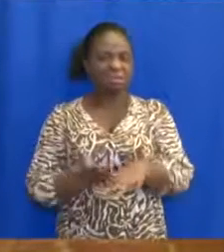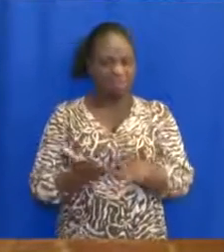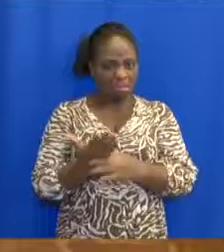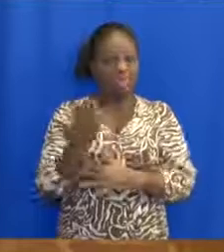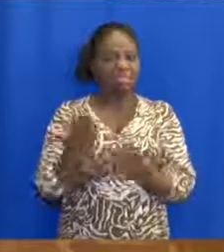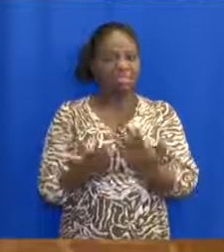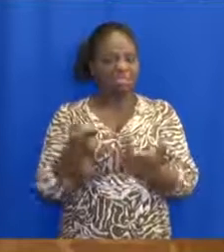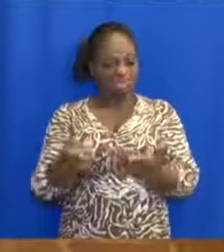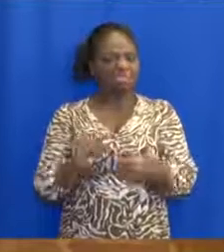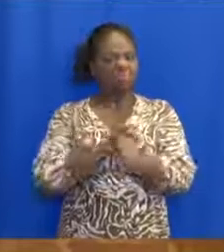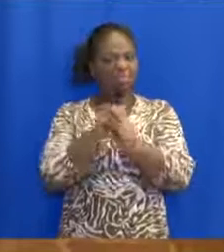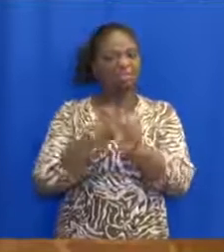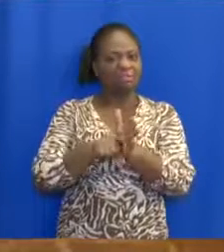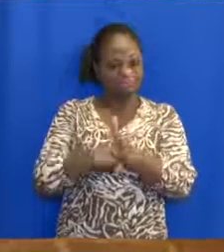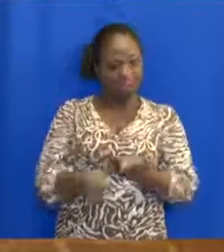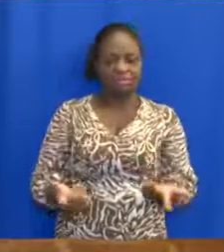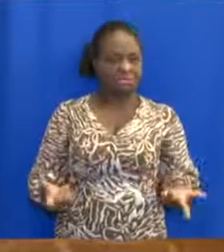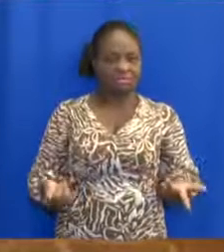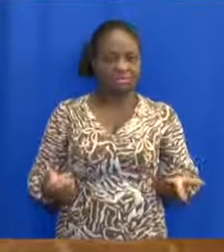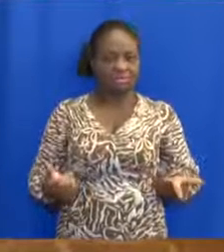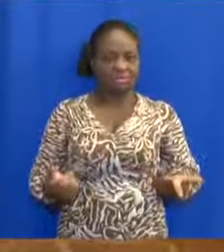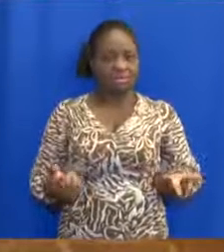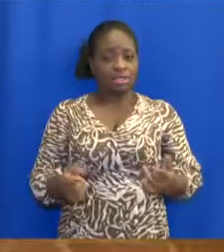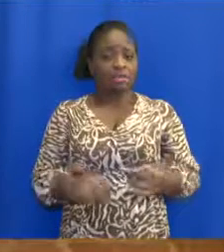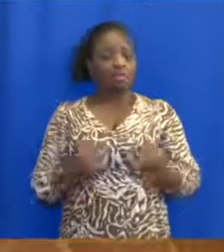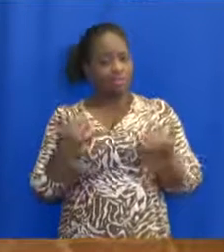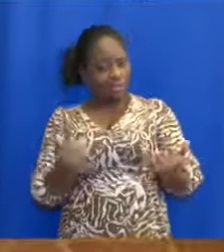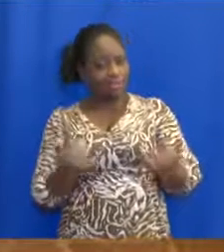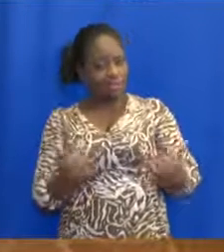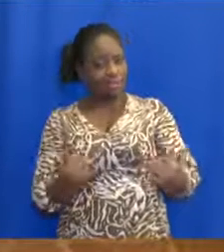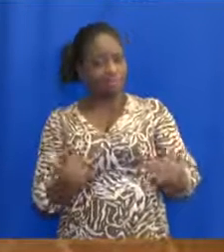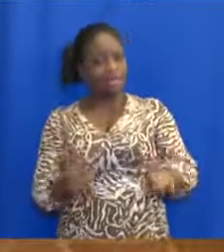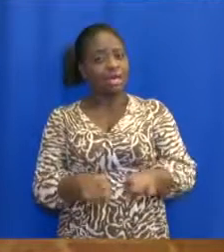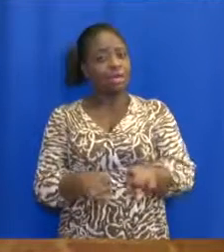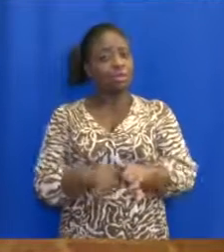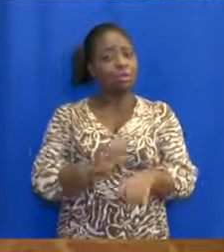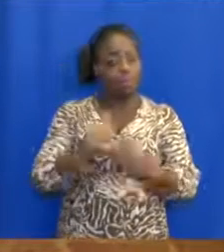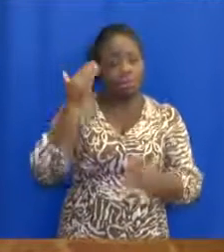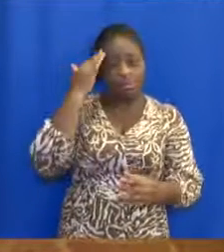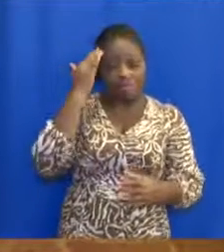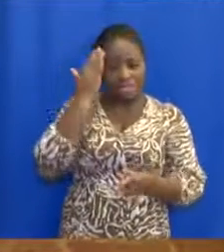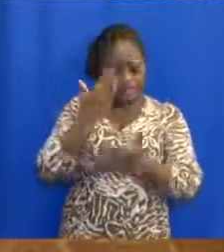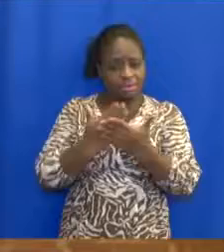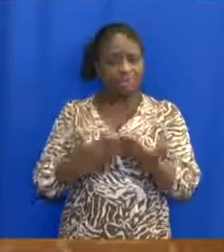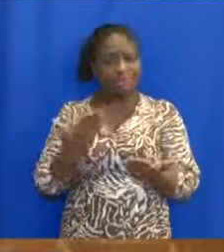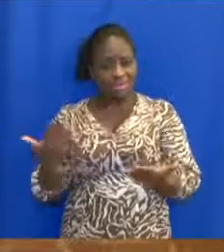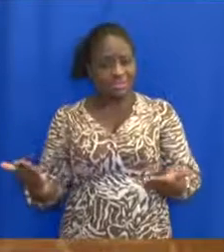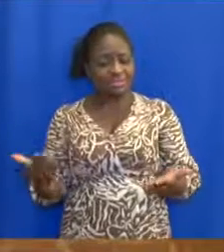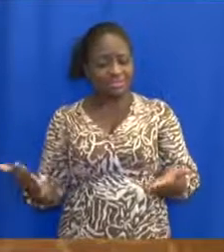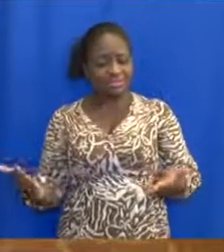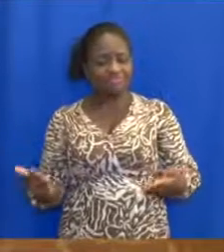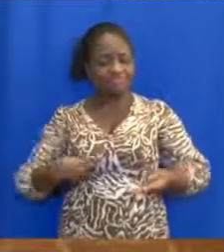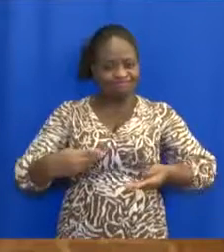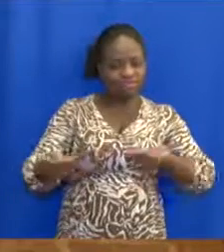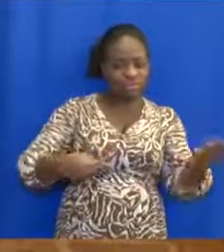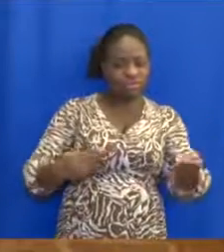economic downturn caused by the pandemic. It bears repeating that some of these incentive packages have been